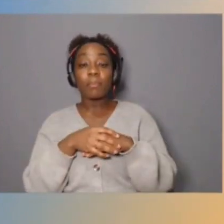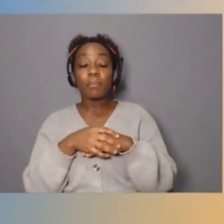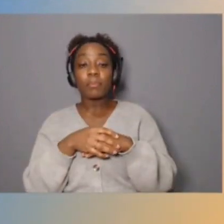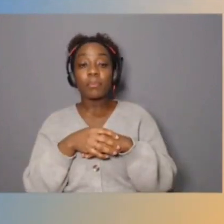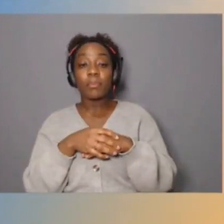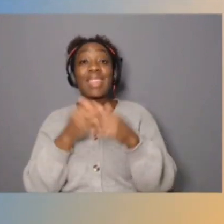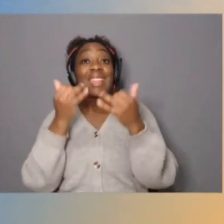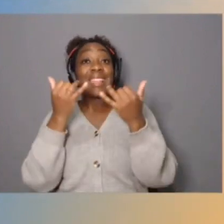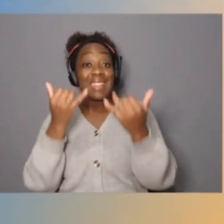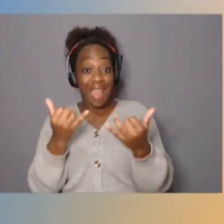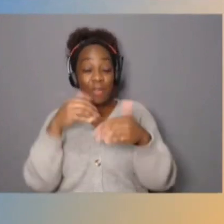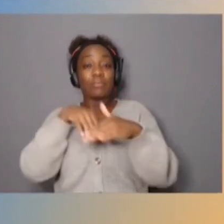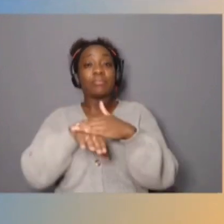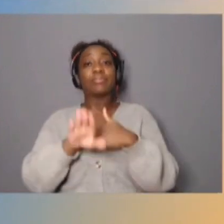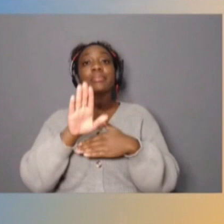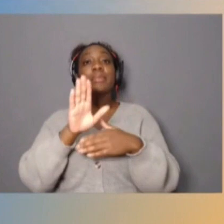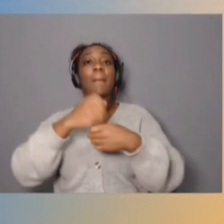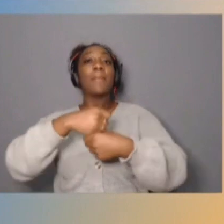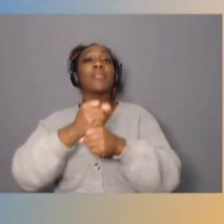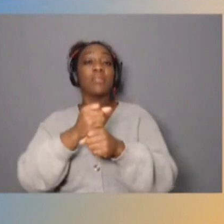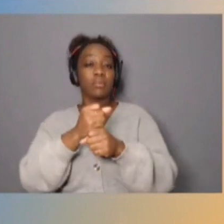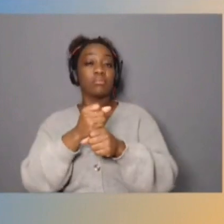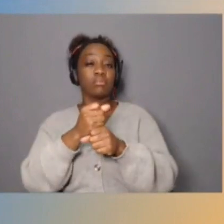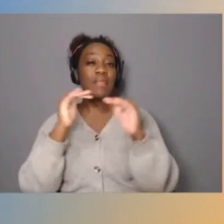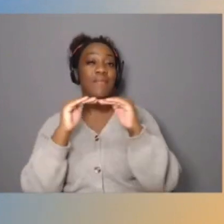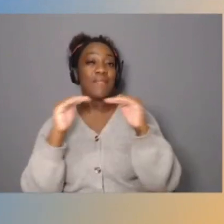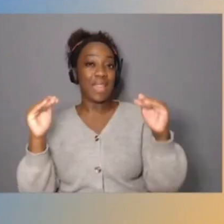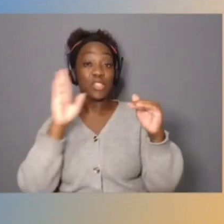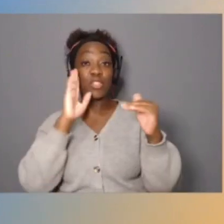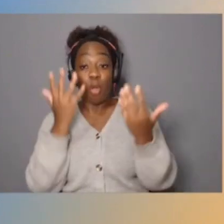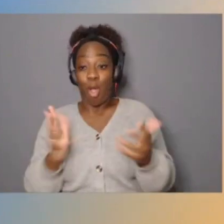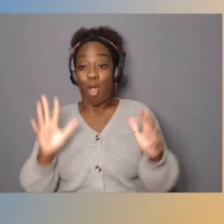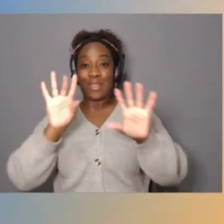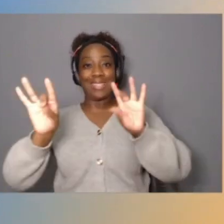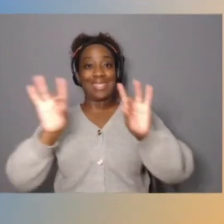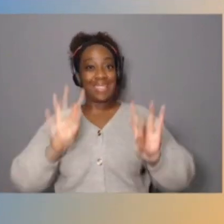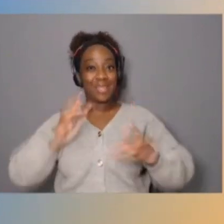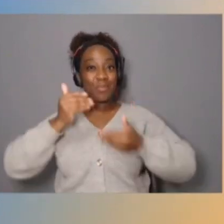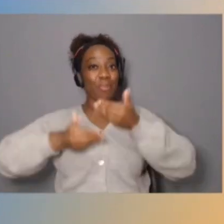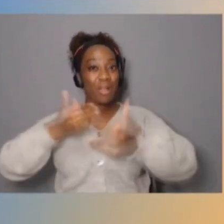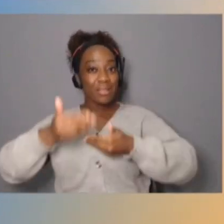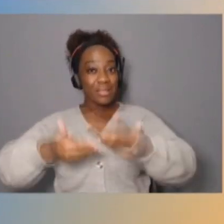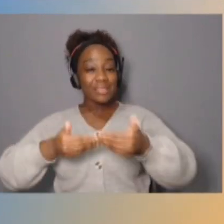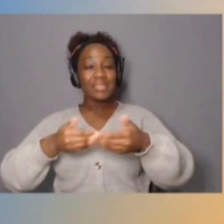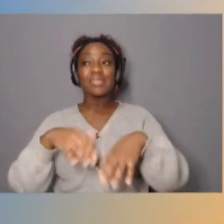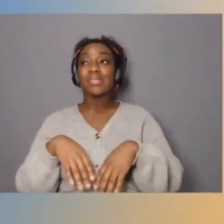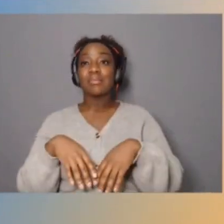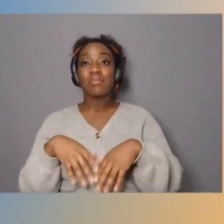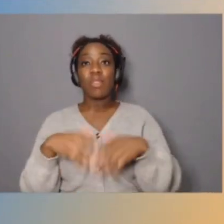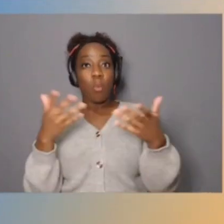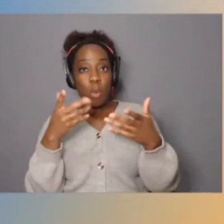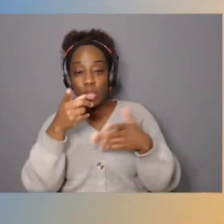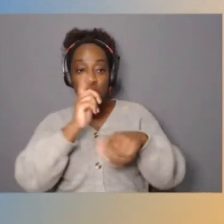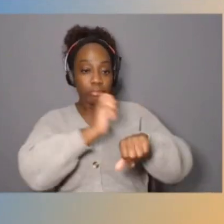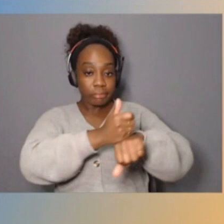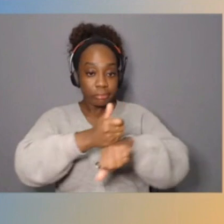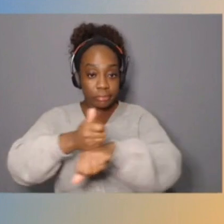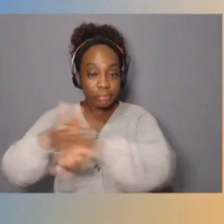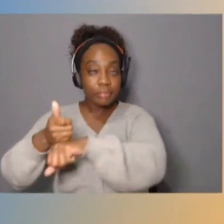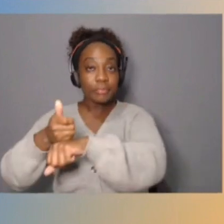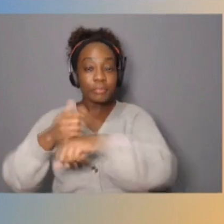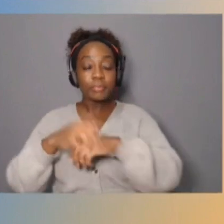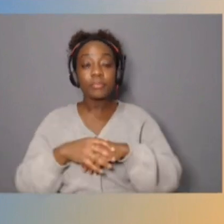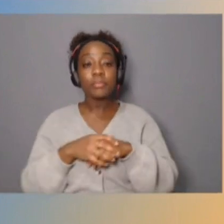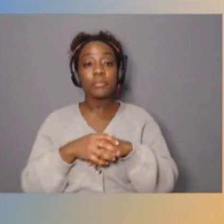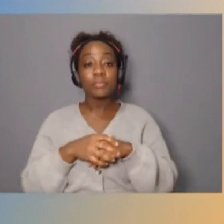You have actually selected the process that you are going to use, the foundry that you are going to manufacture your chip at, and